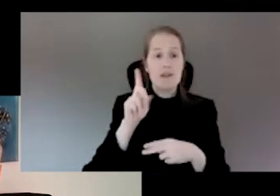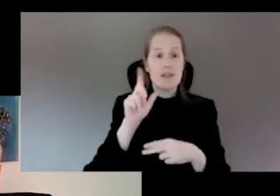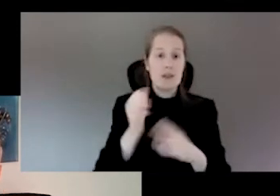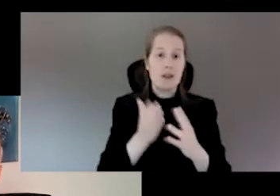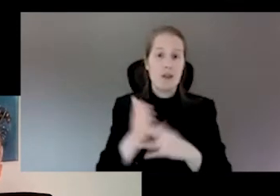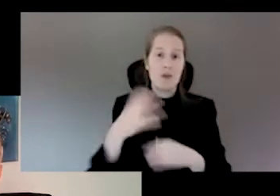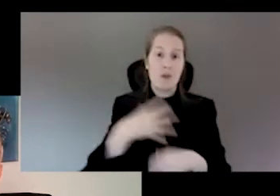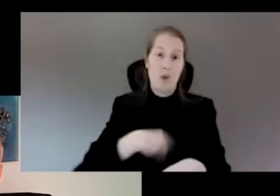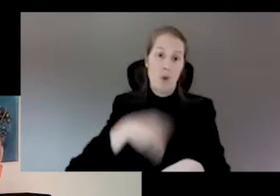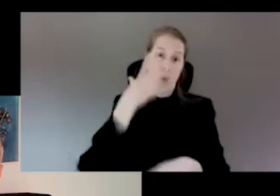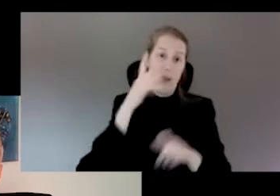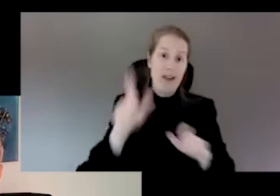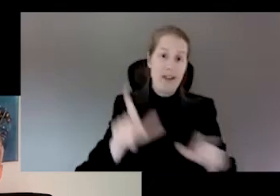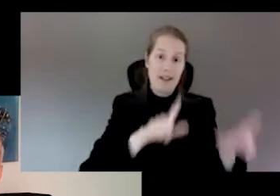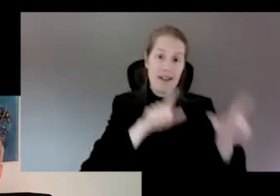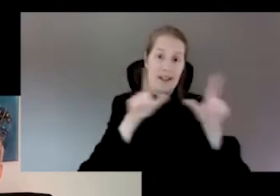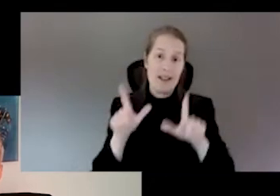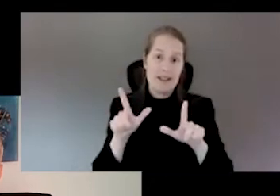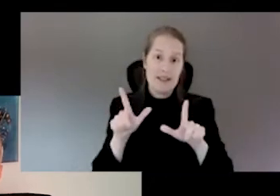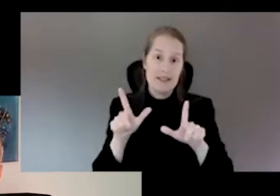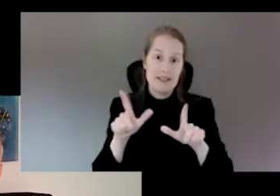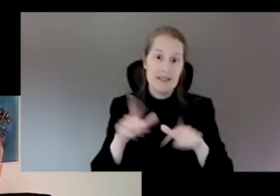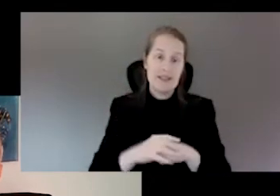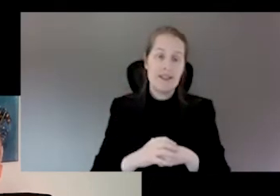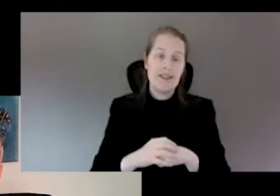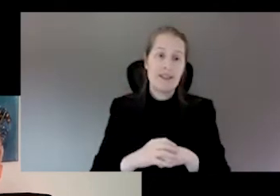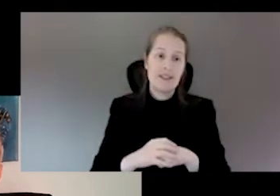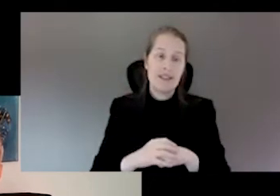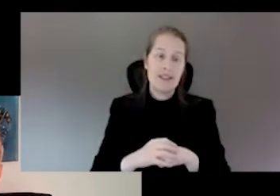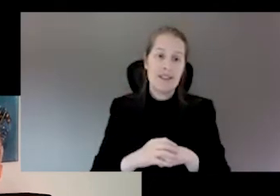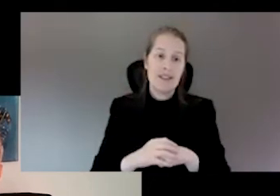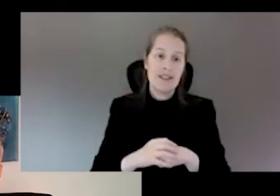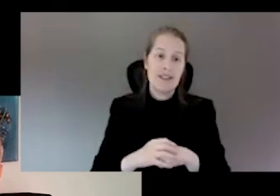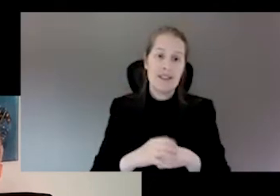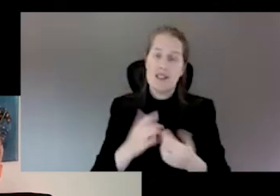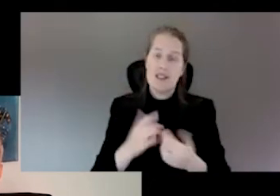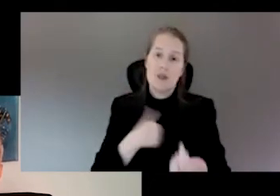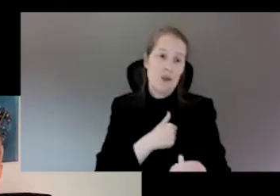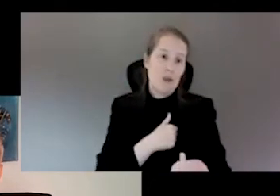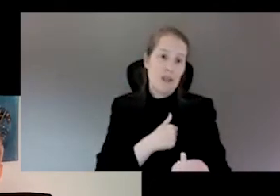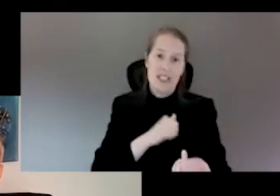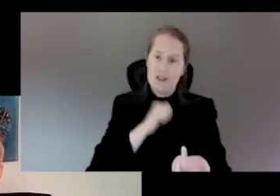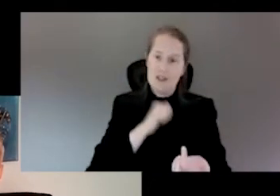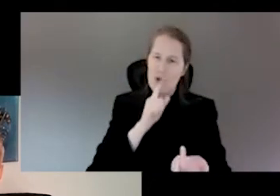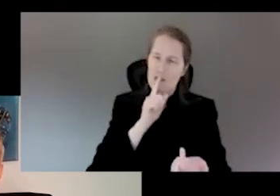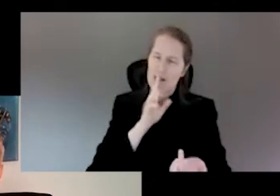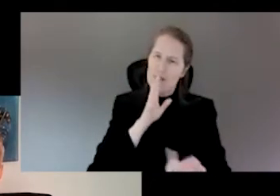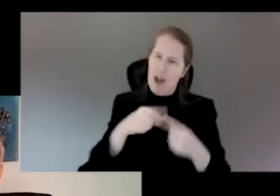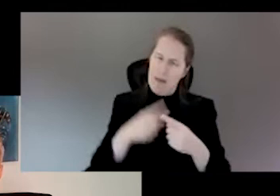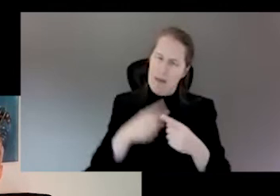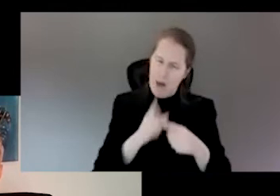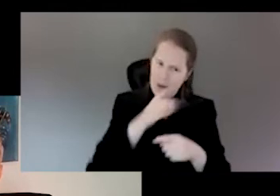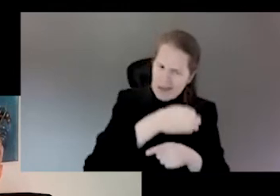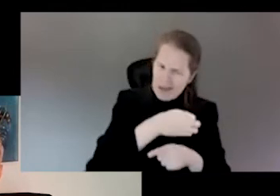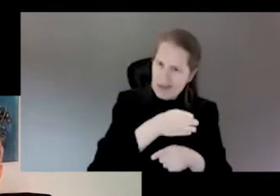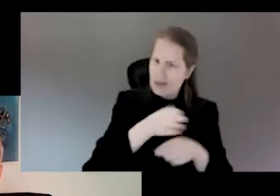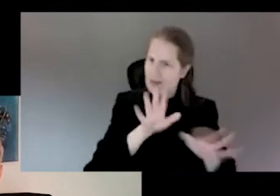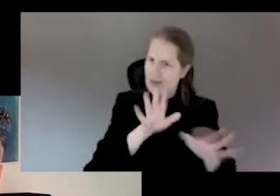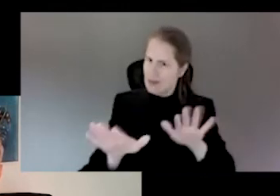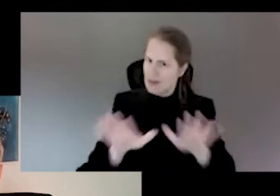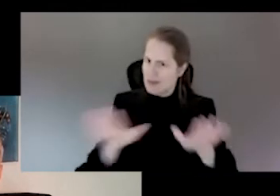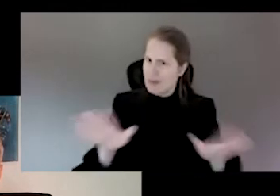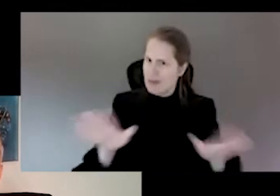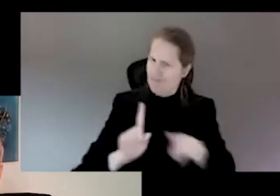lens. And so we don't get into these cross tabs where individuals really